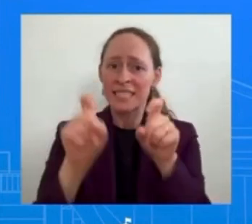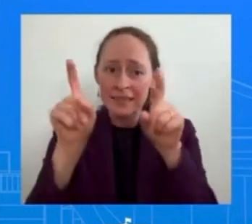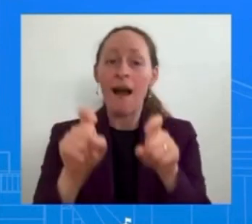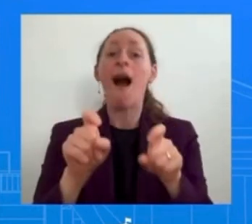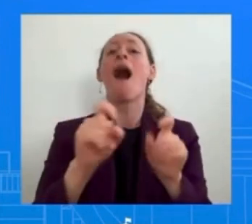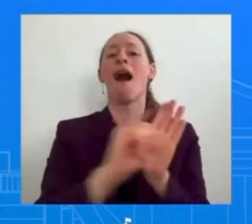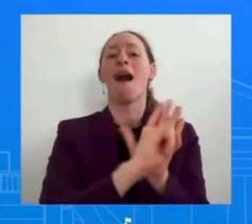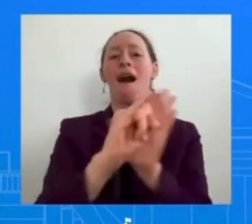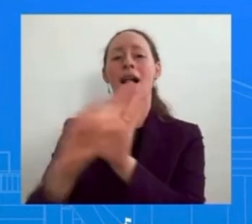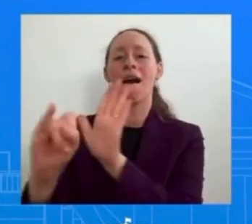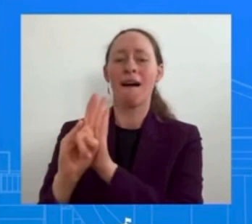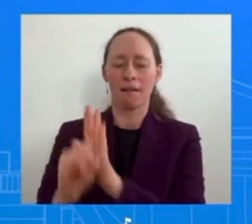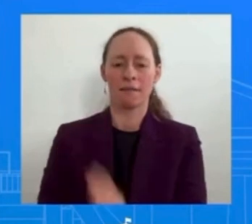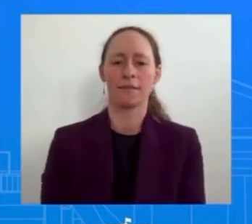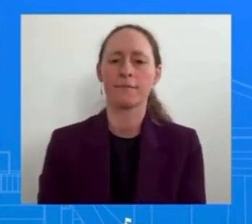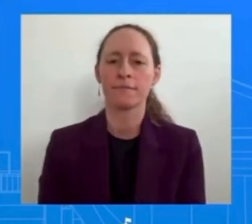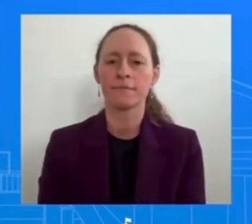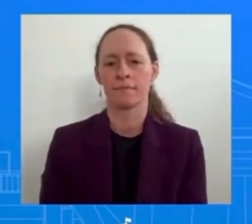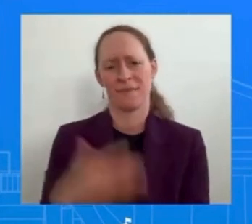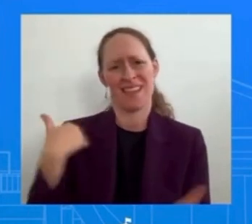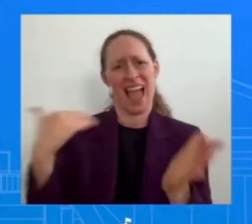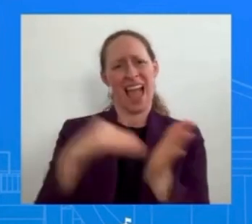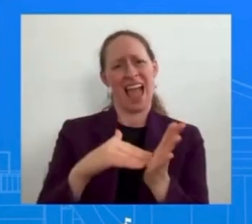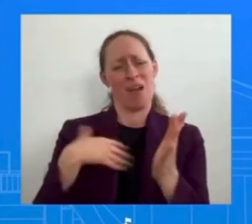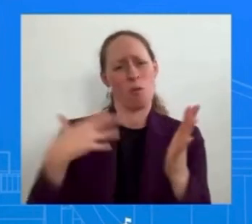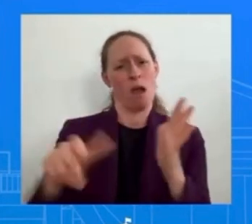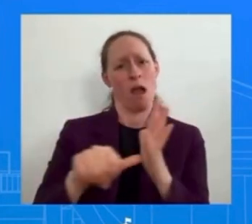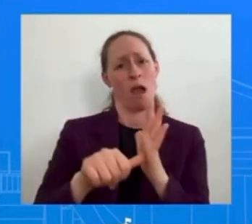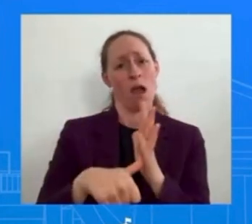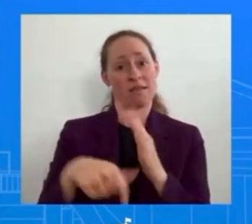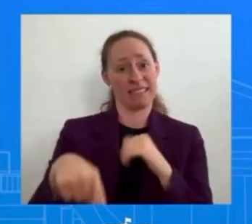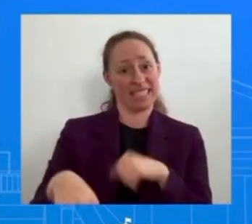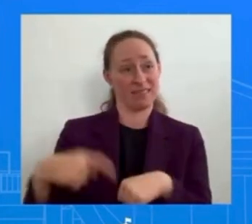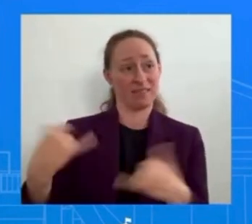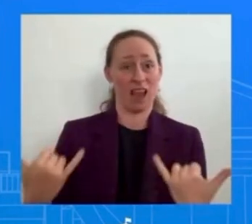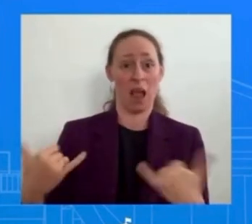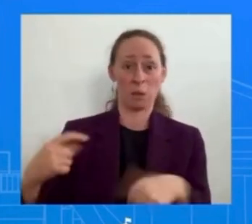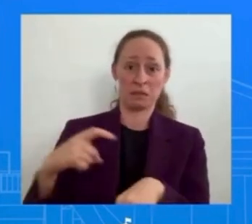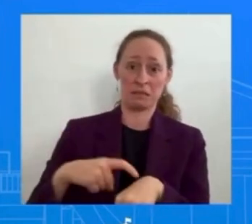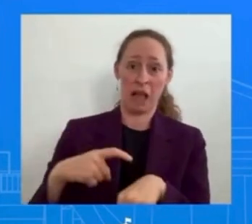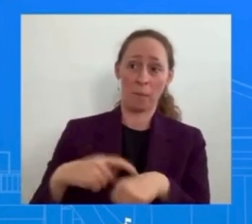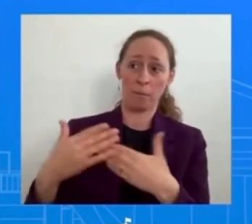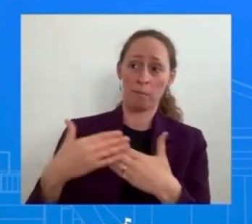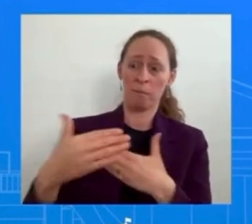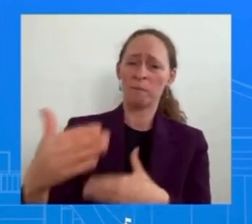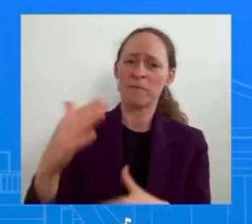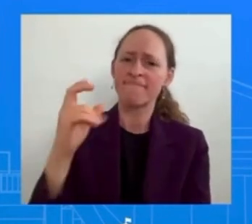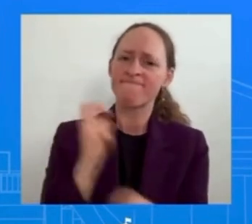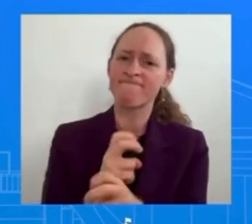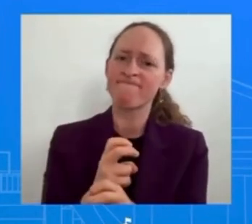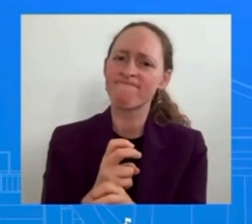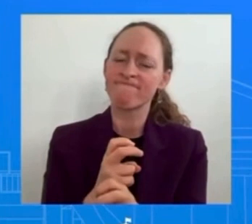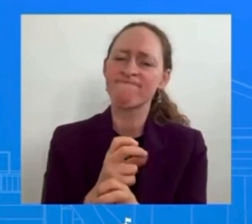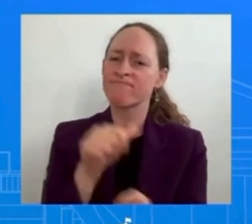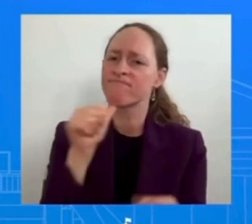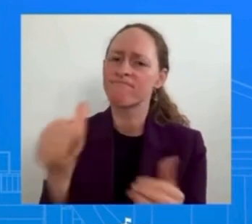But our federal, state, and local partners are working around the clock to help all of those who have been impacted by this